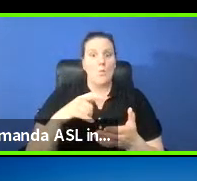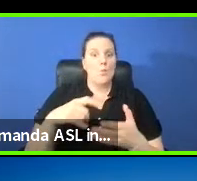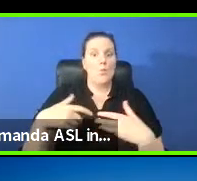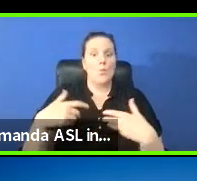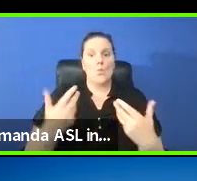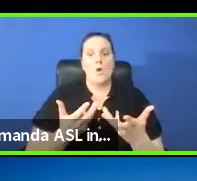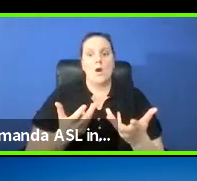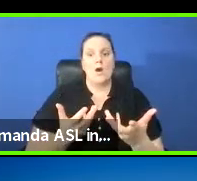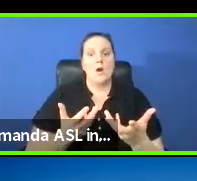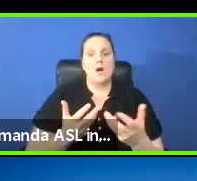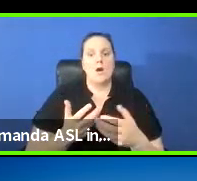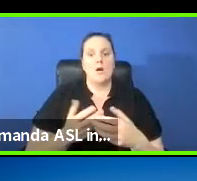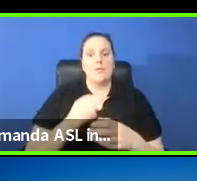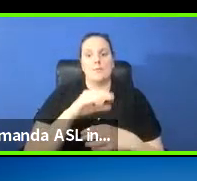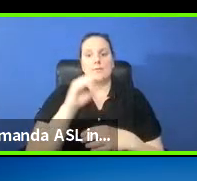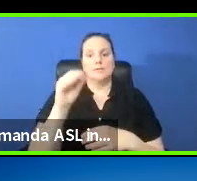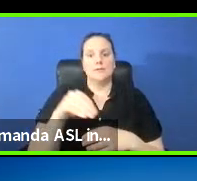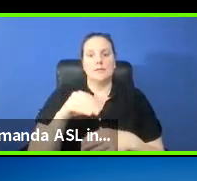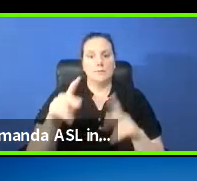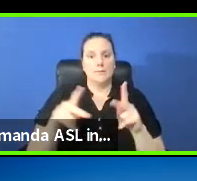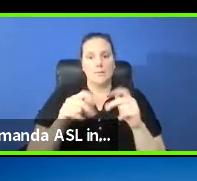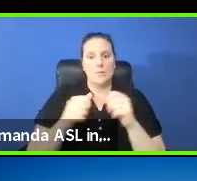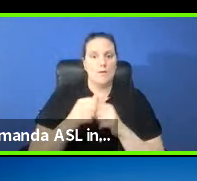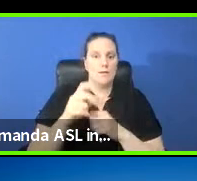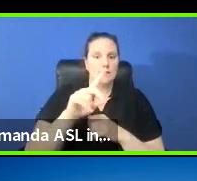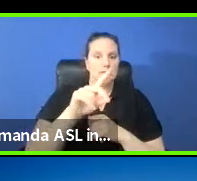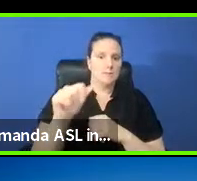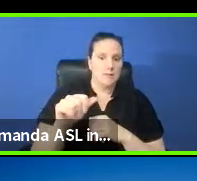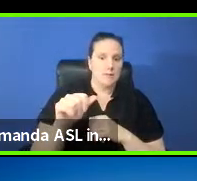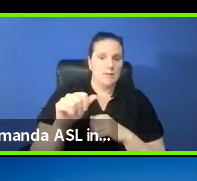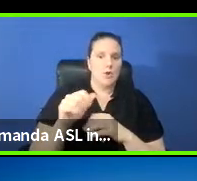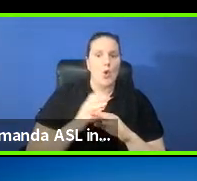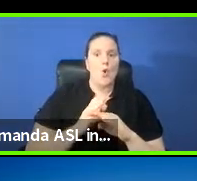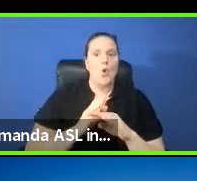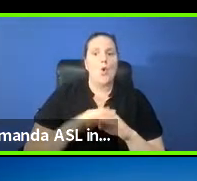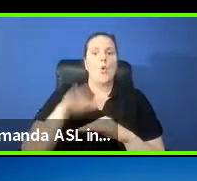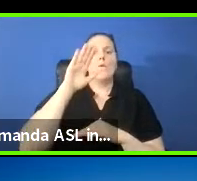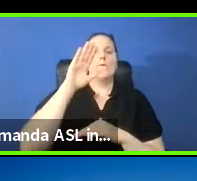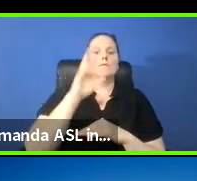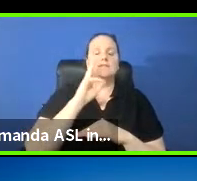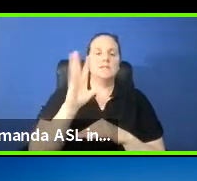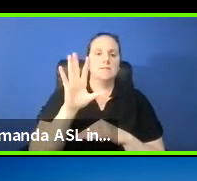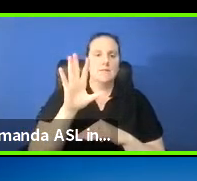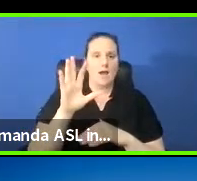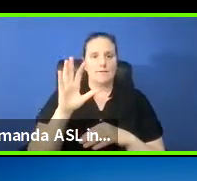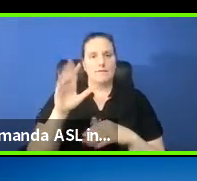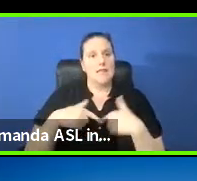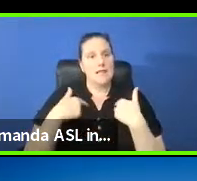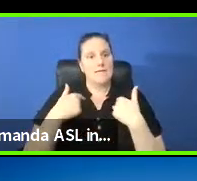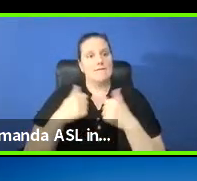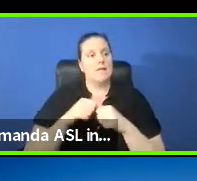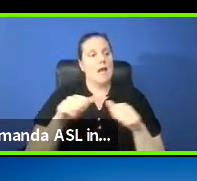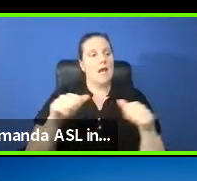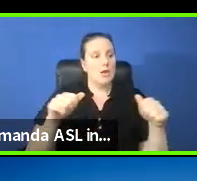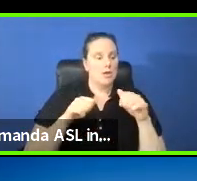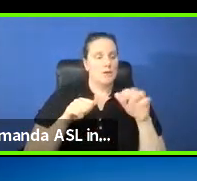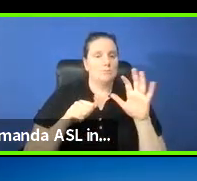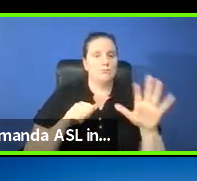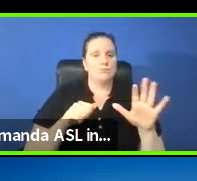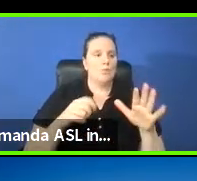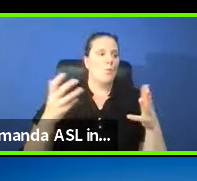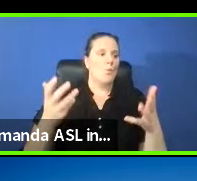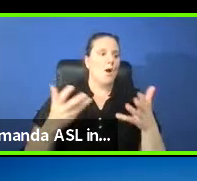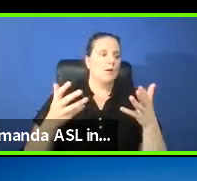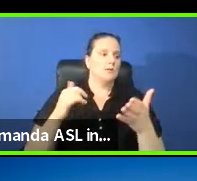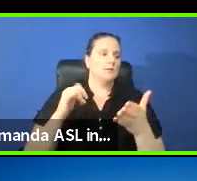the percentage of people with disabilities over 65 living in an area? And then what does